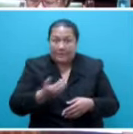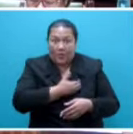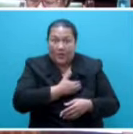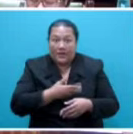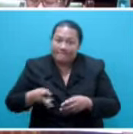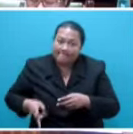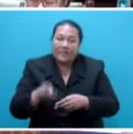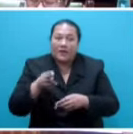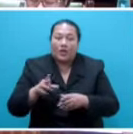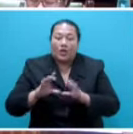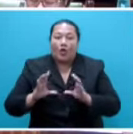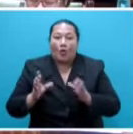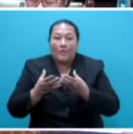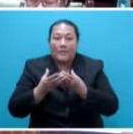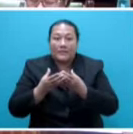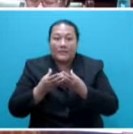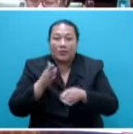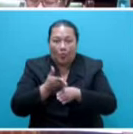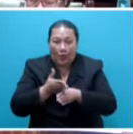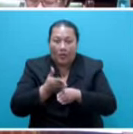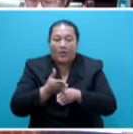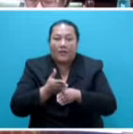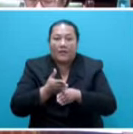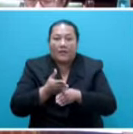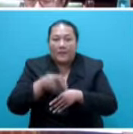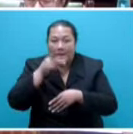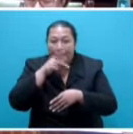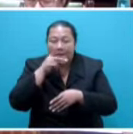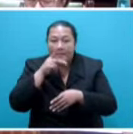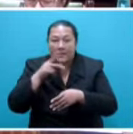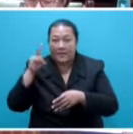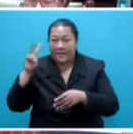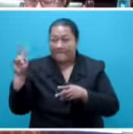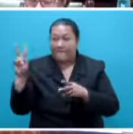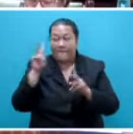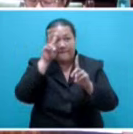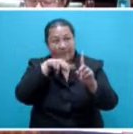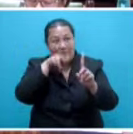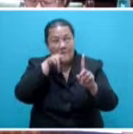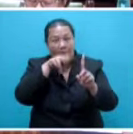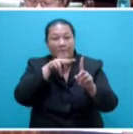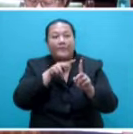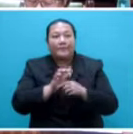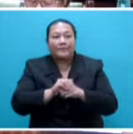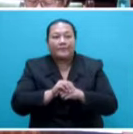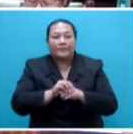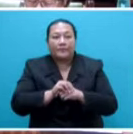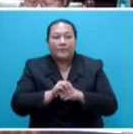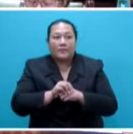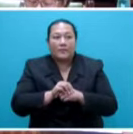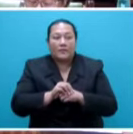work to the public to view and listen to. And as